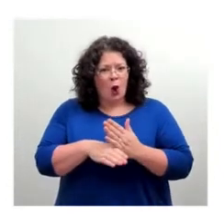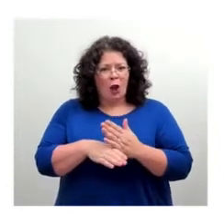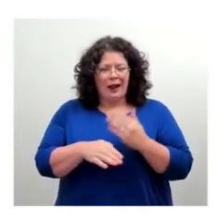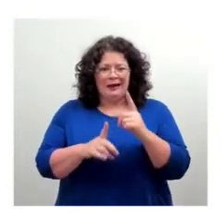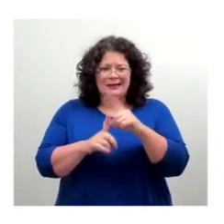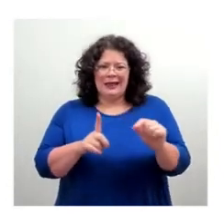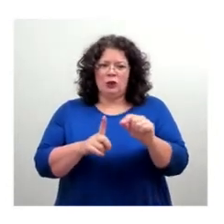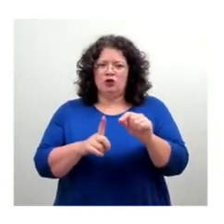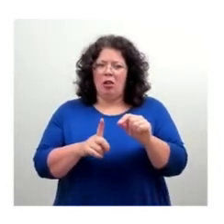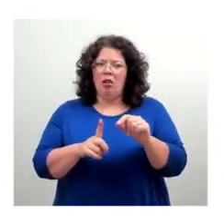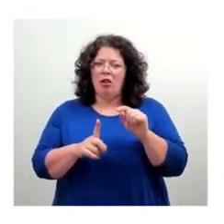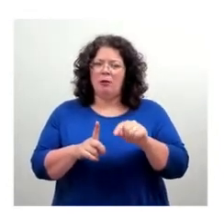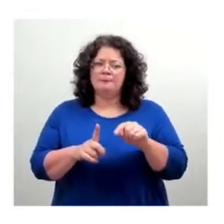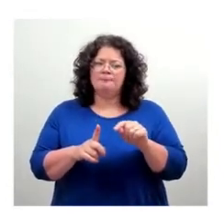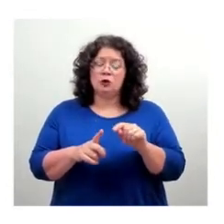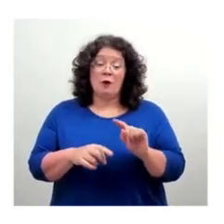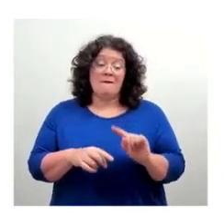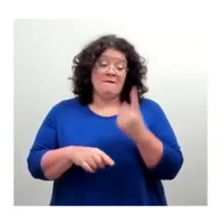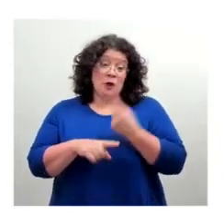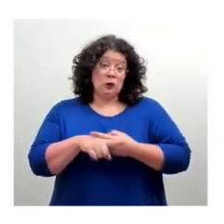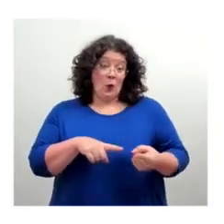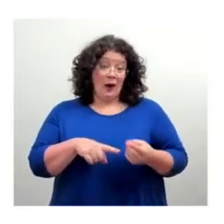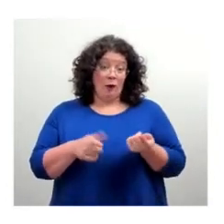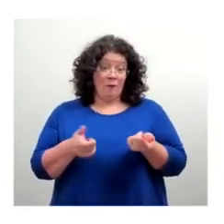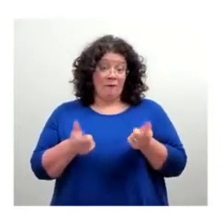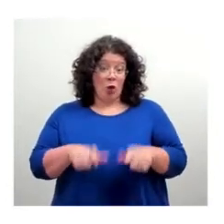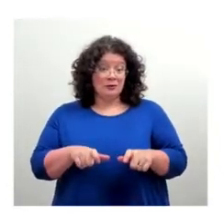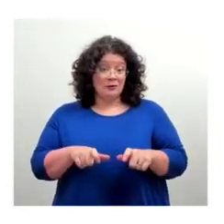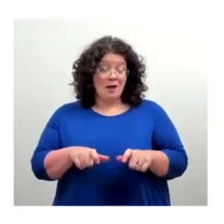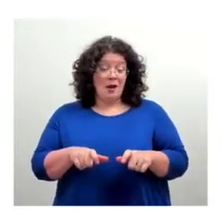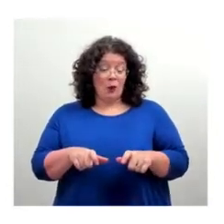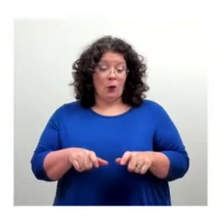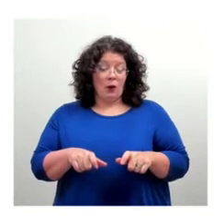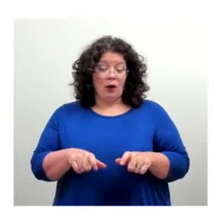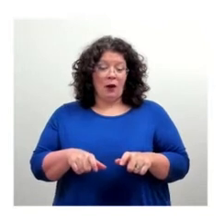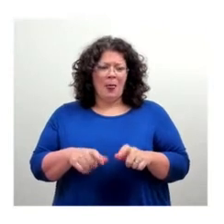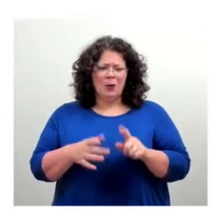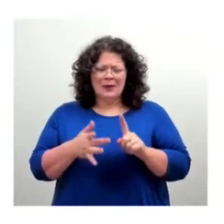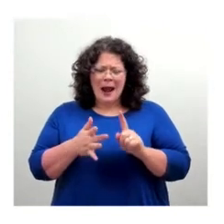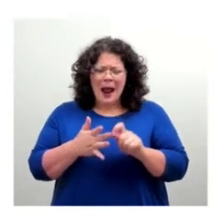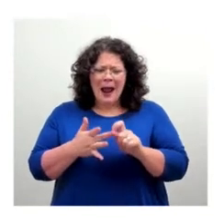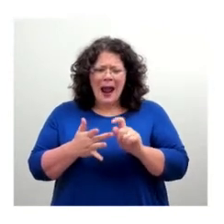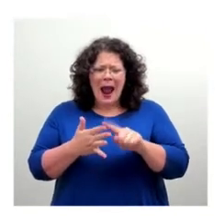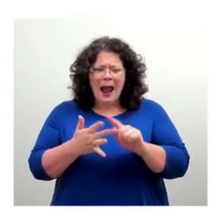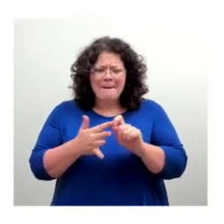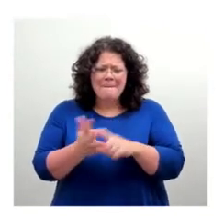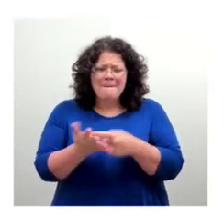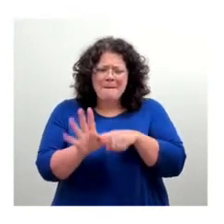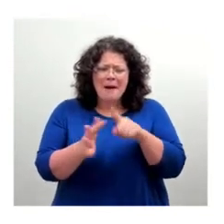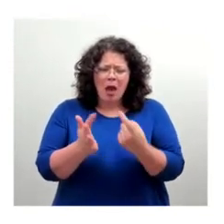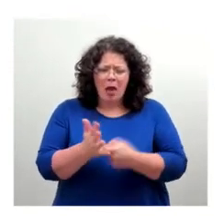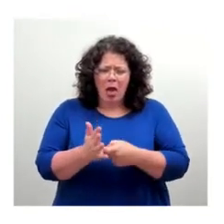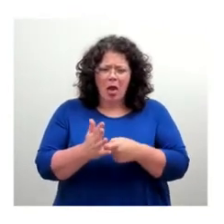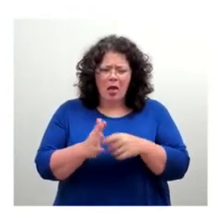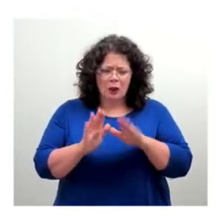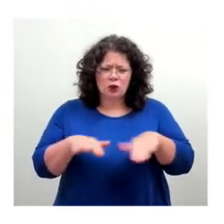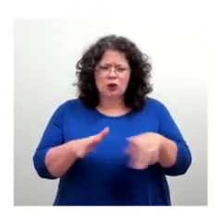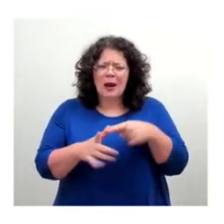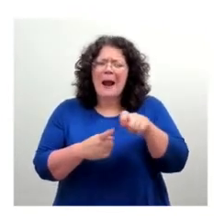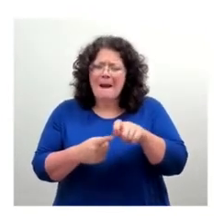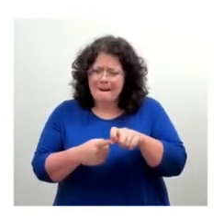We've also done a load of work on subtitle improvements within iPlayer, their increased improvement, and for audio description. And I think this